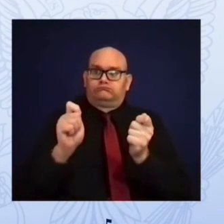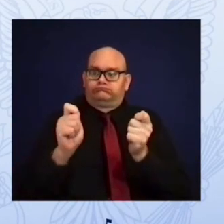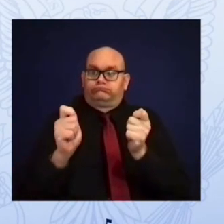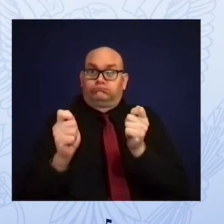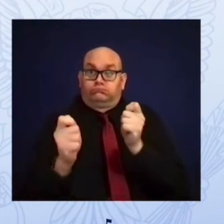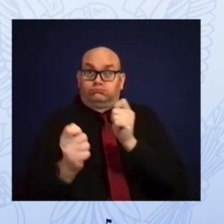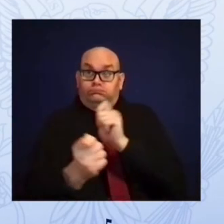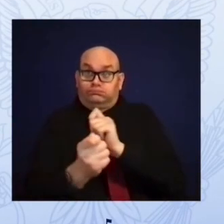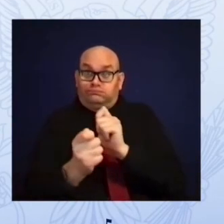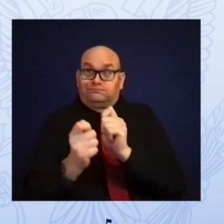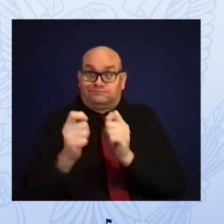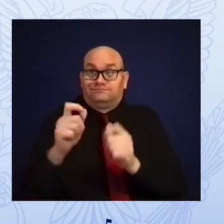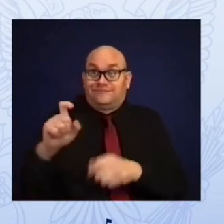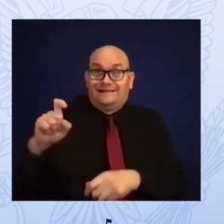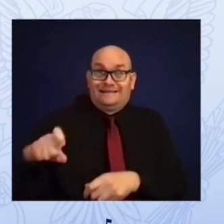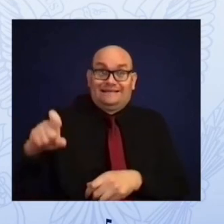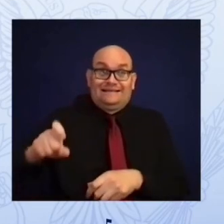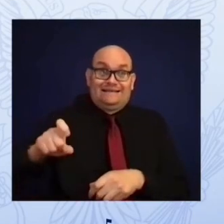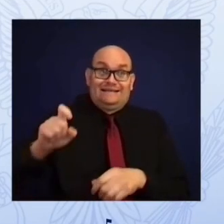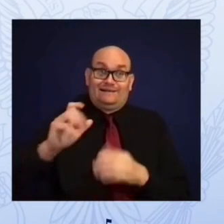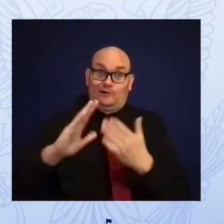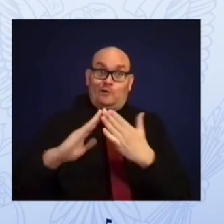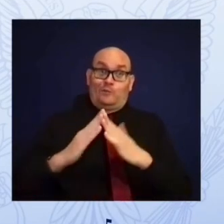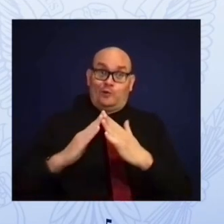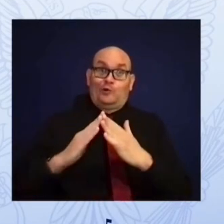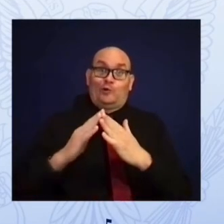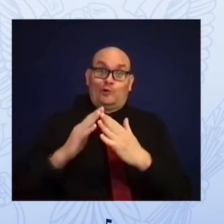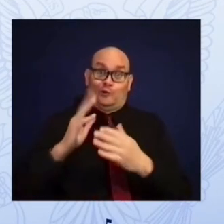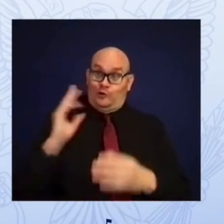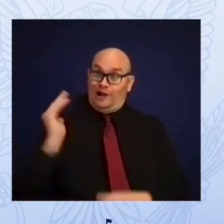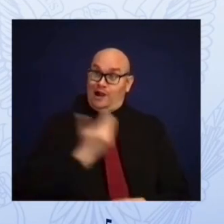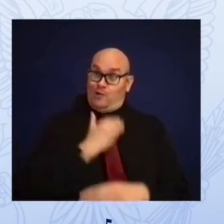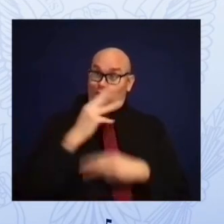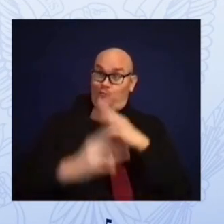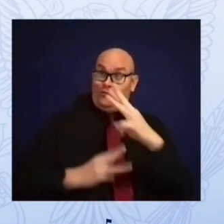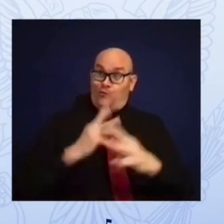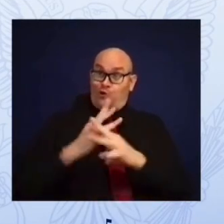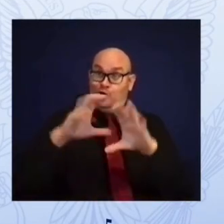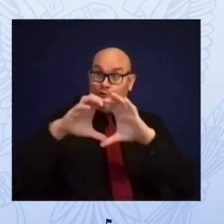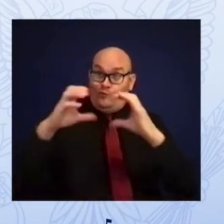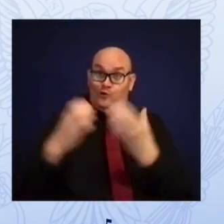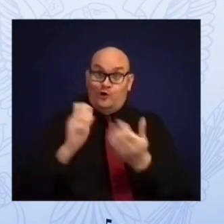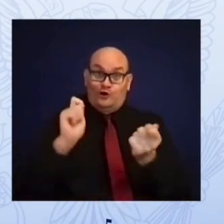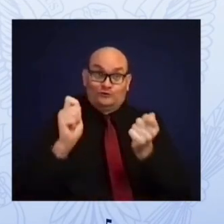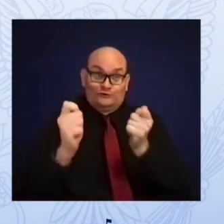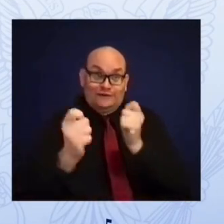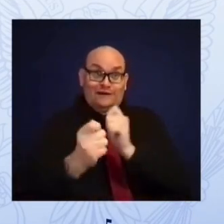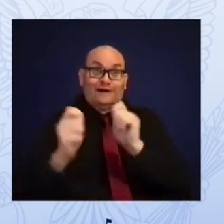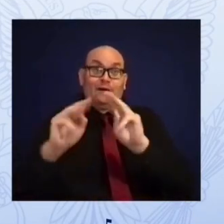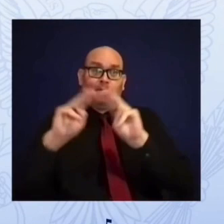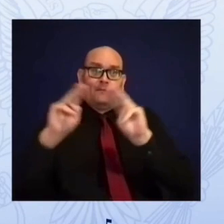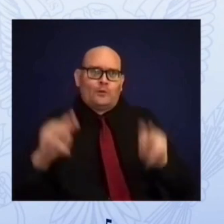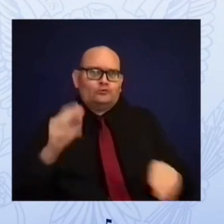engaged with what matters. Congratulations to the Museum of Science and Discovery.